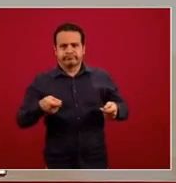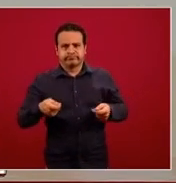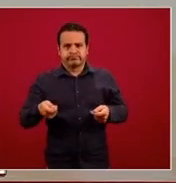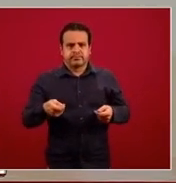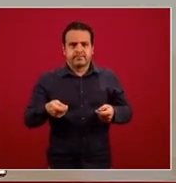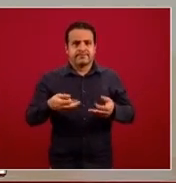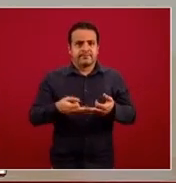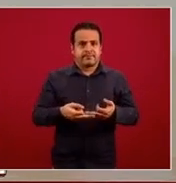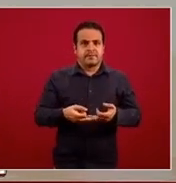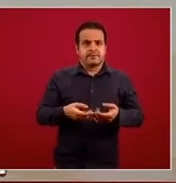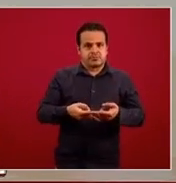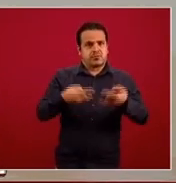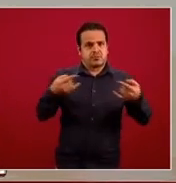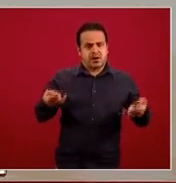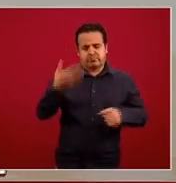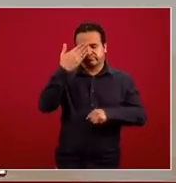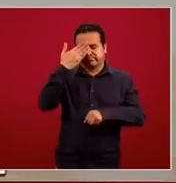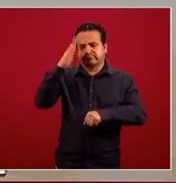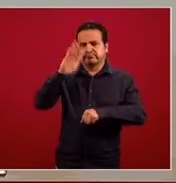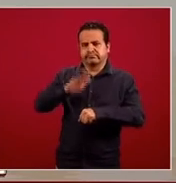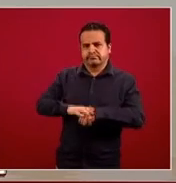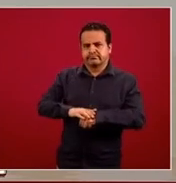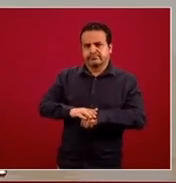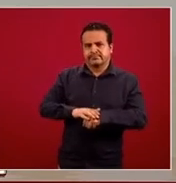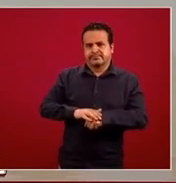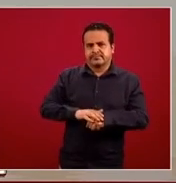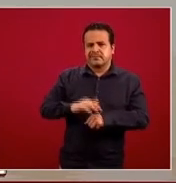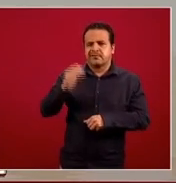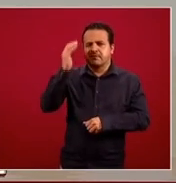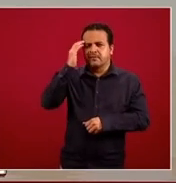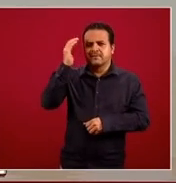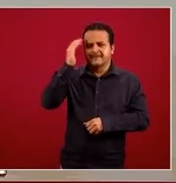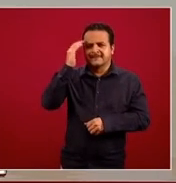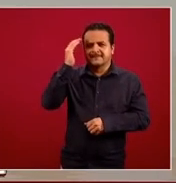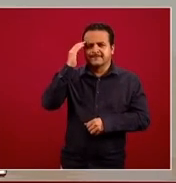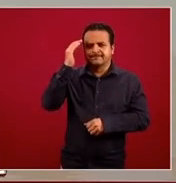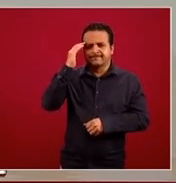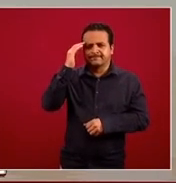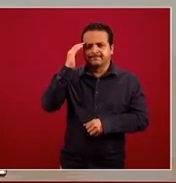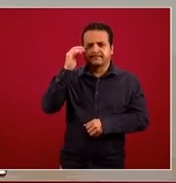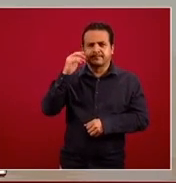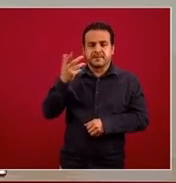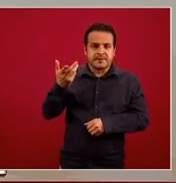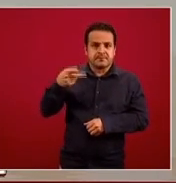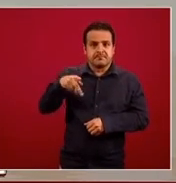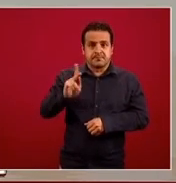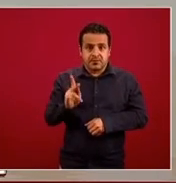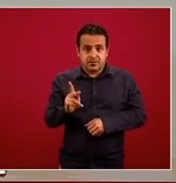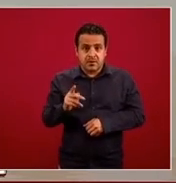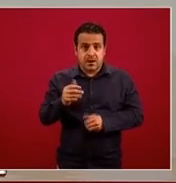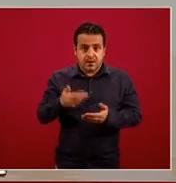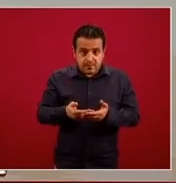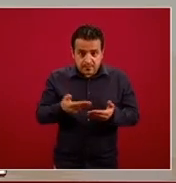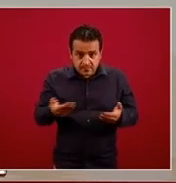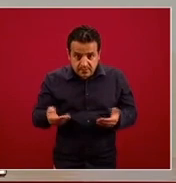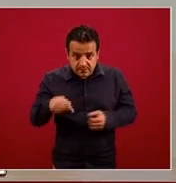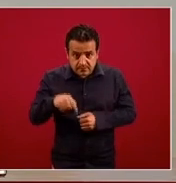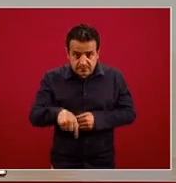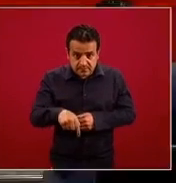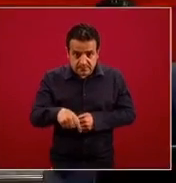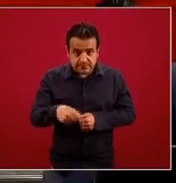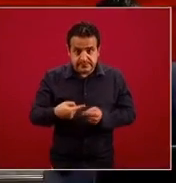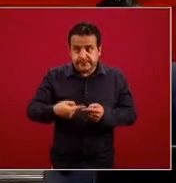invoked in order to come up with a comprehensive strategy to fight this pandemic. And this provided a